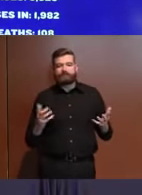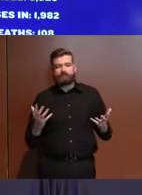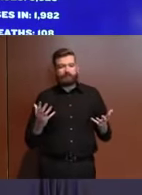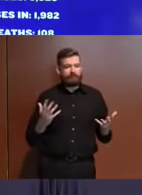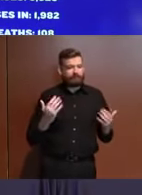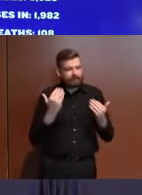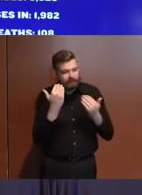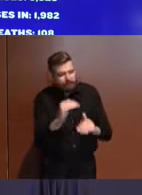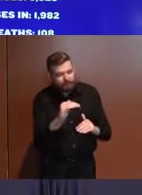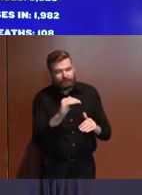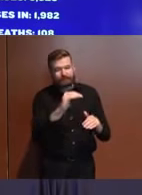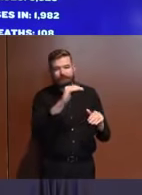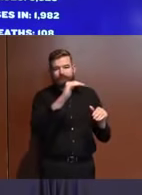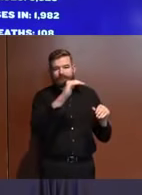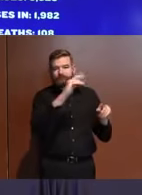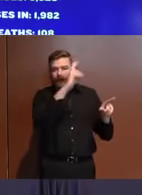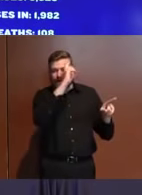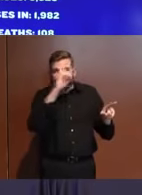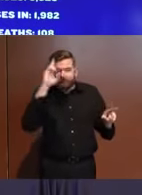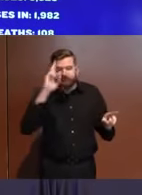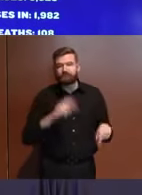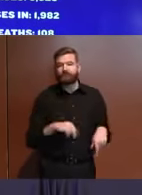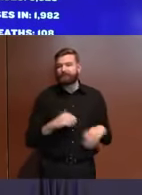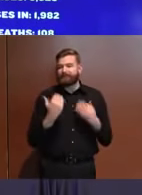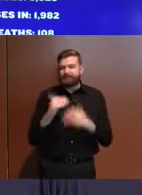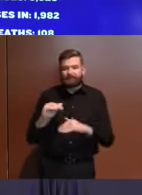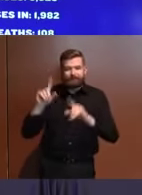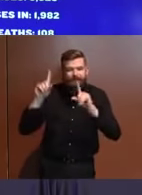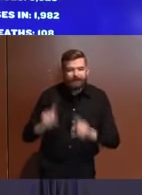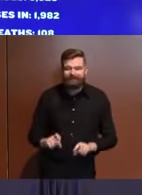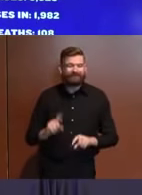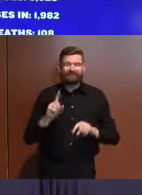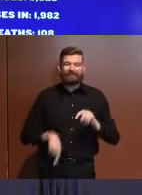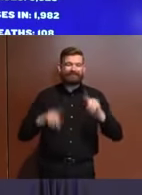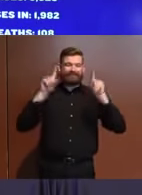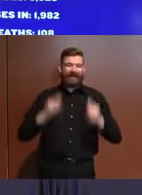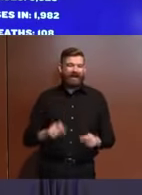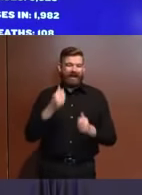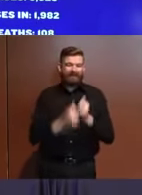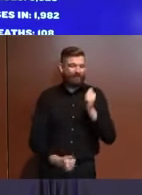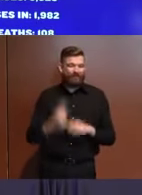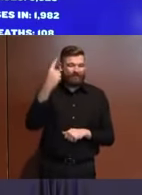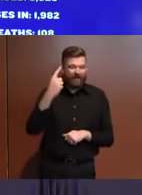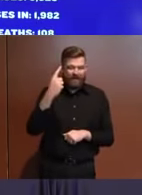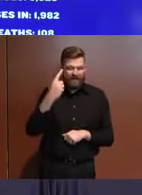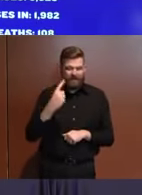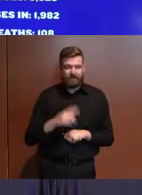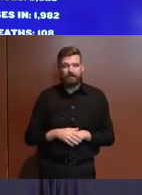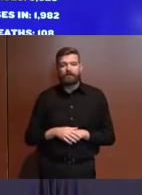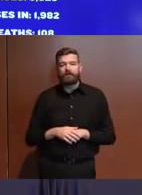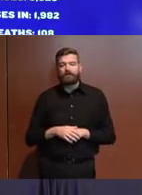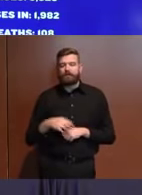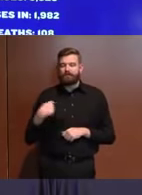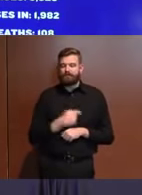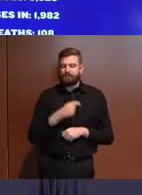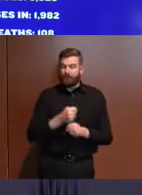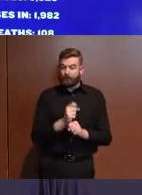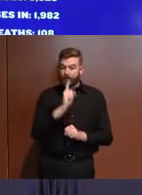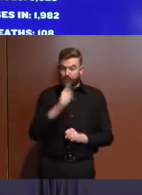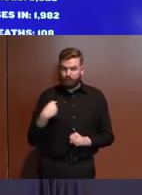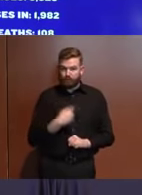useless. Let me put it this way. We need to know we're testing the right people and not